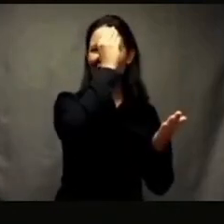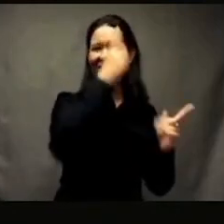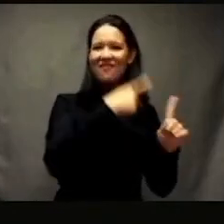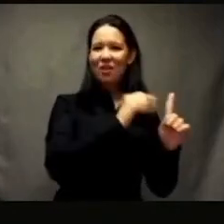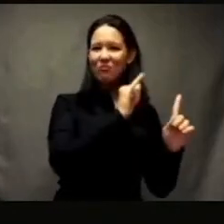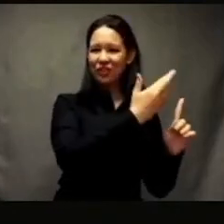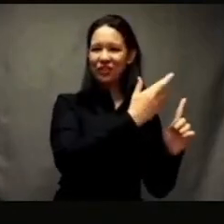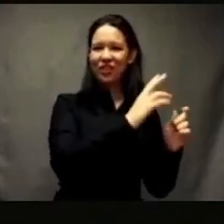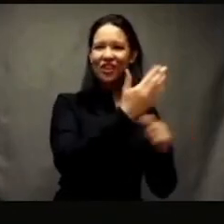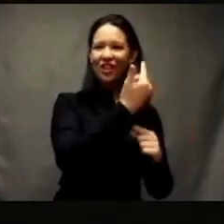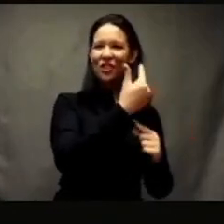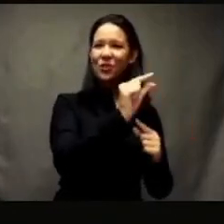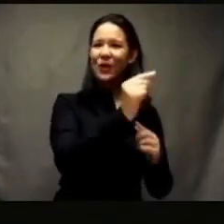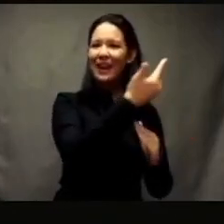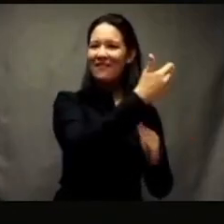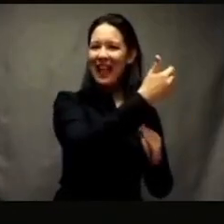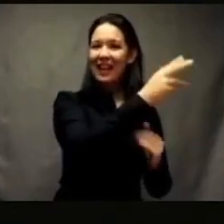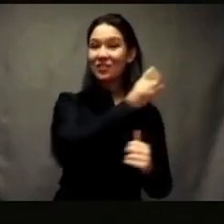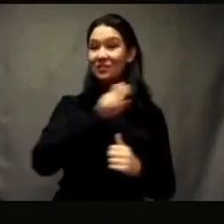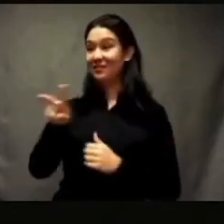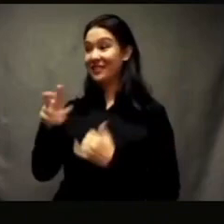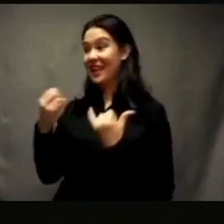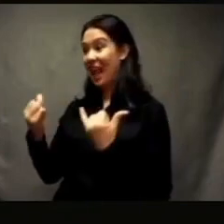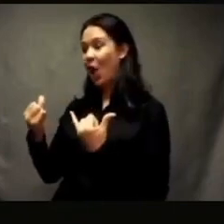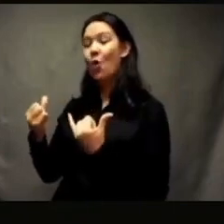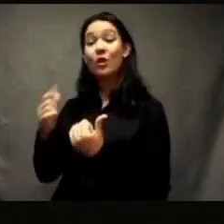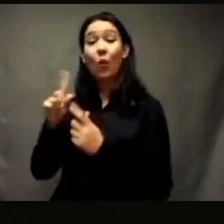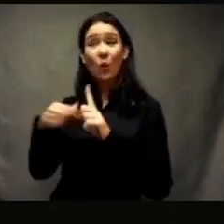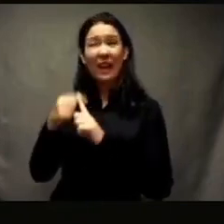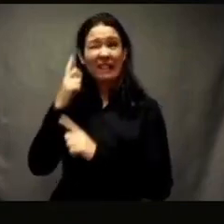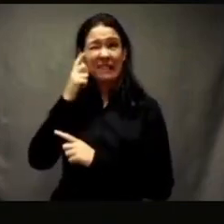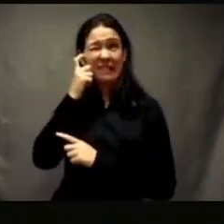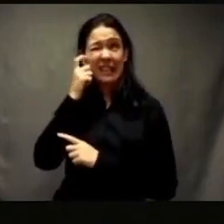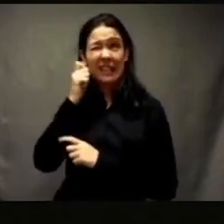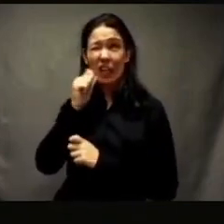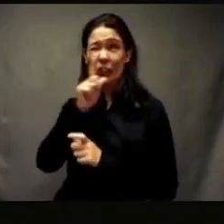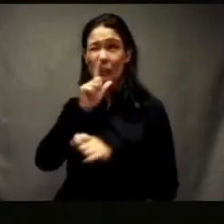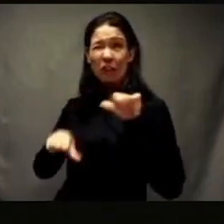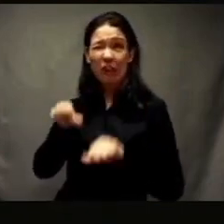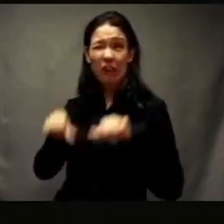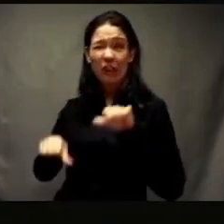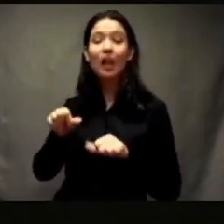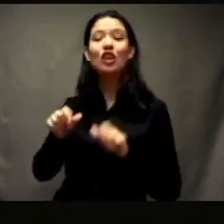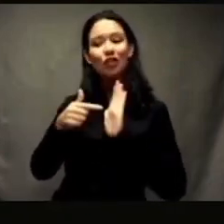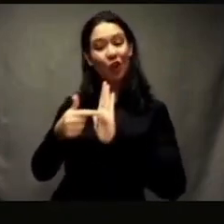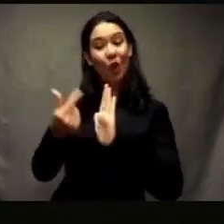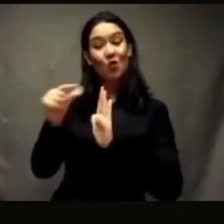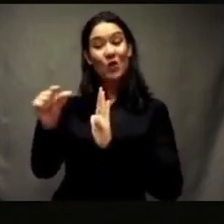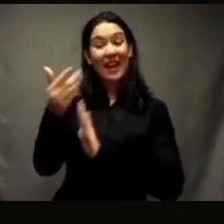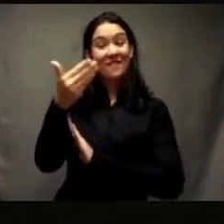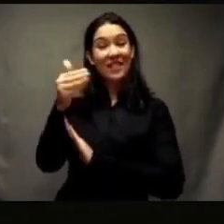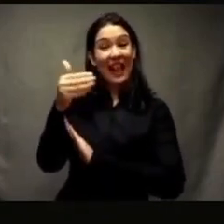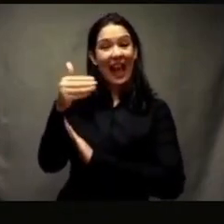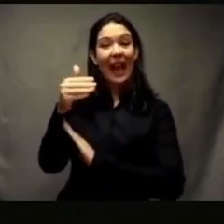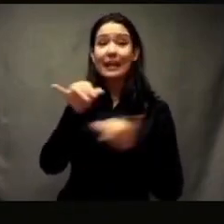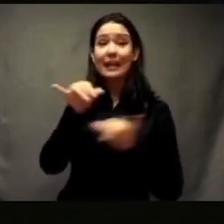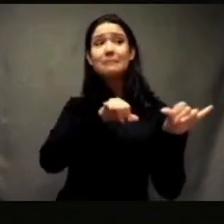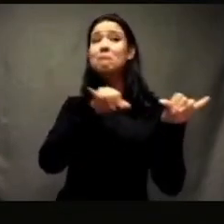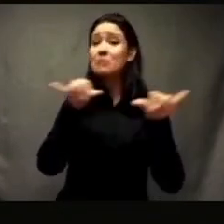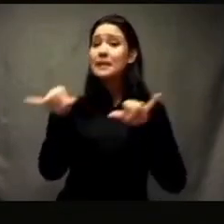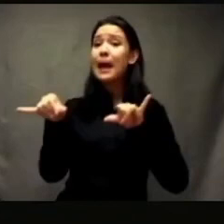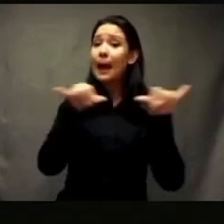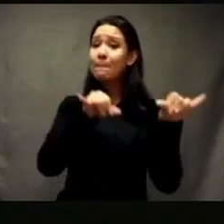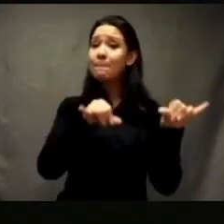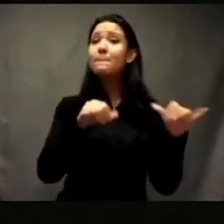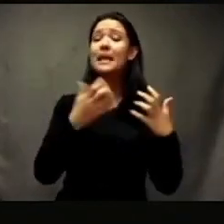well. So when in doubt, so show them that green flag and say, look, not too different. It's still a